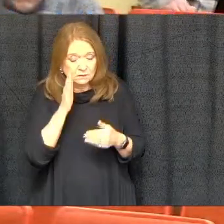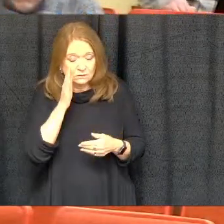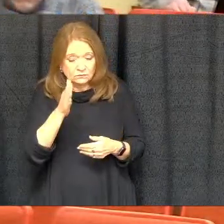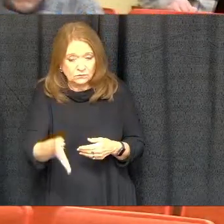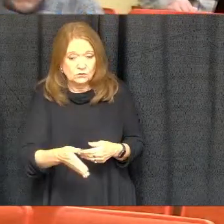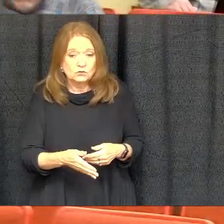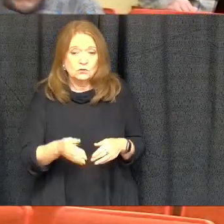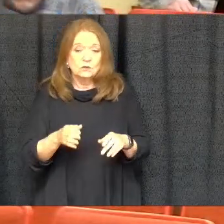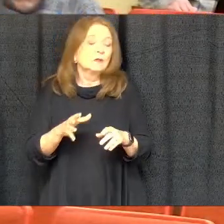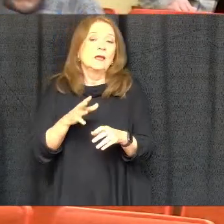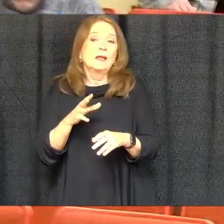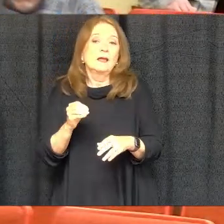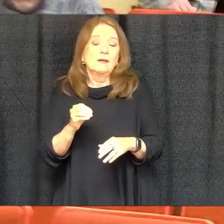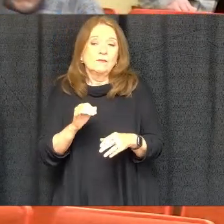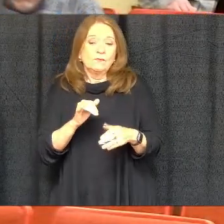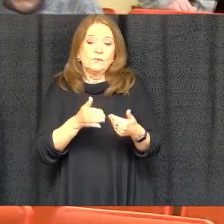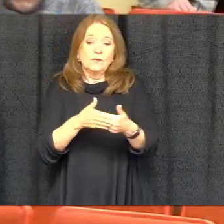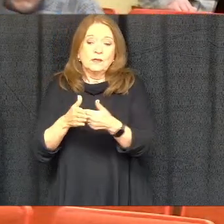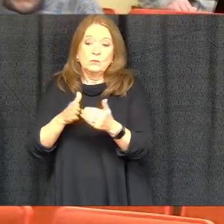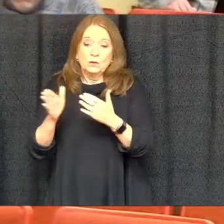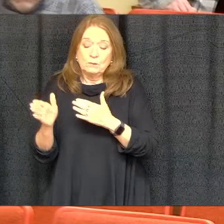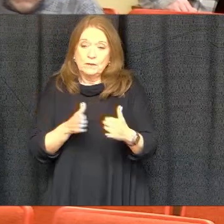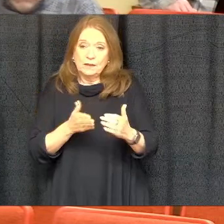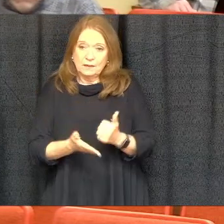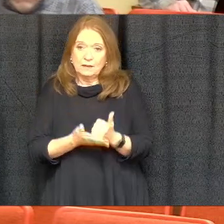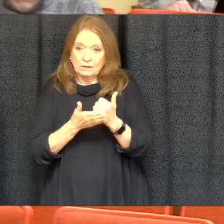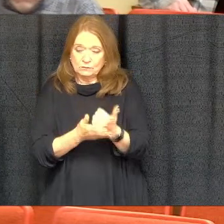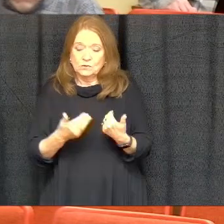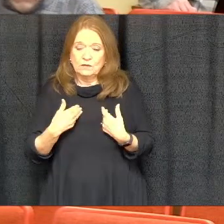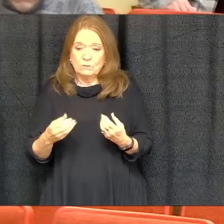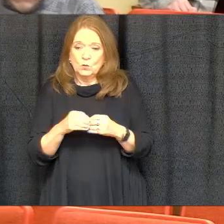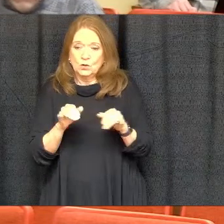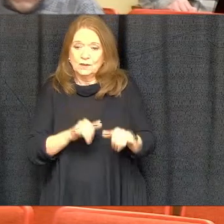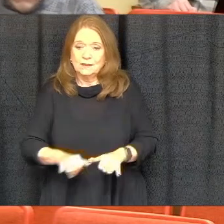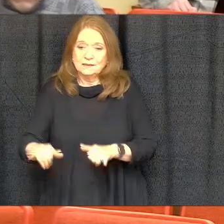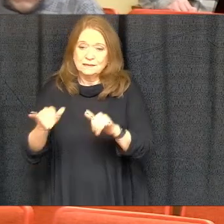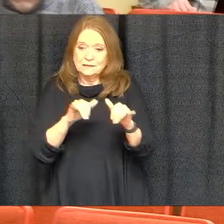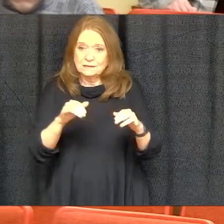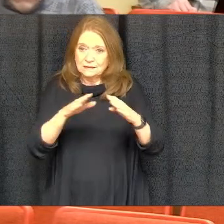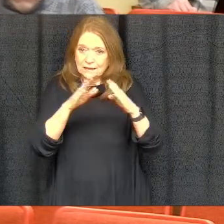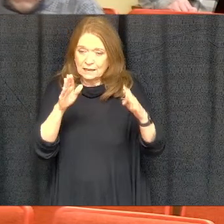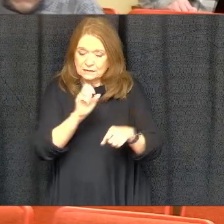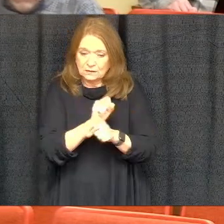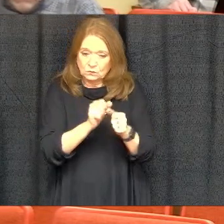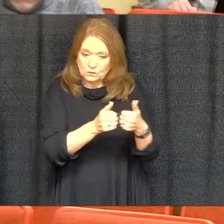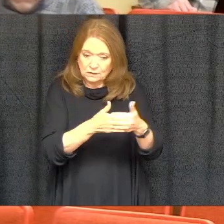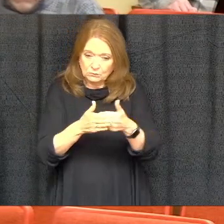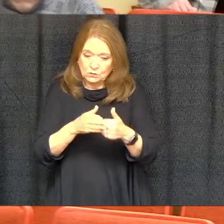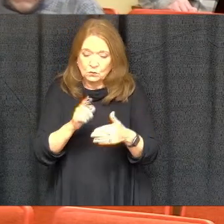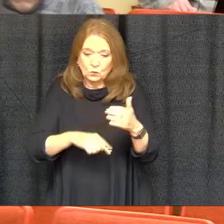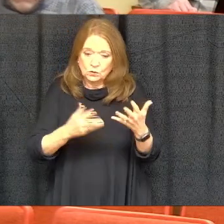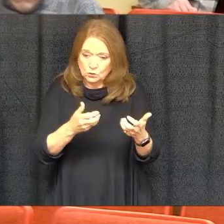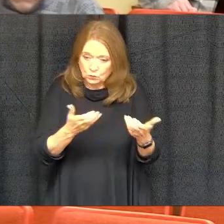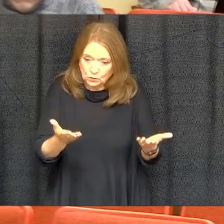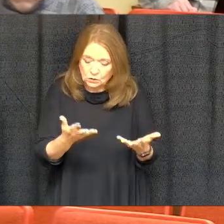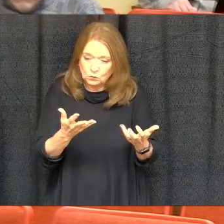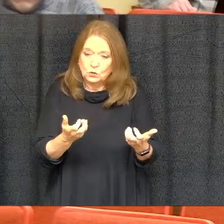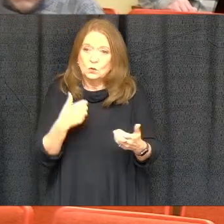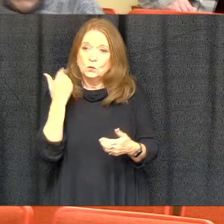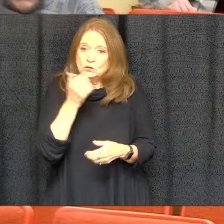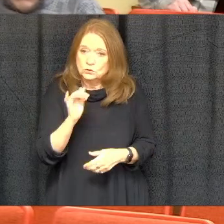pattern book will help so that we get more of the consistent housing, working with the neighborhood to say what kind of housing do you want here, what do you want it to look